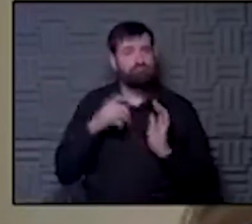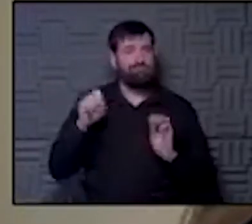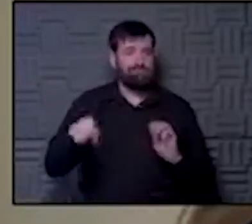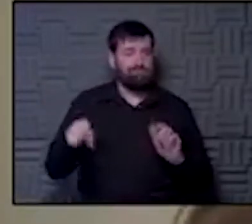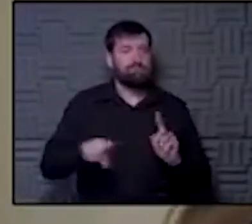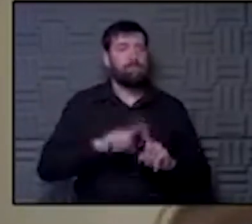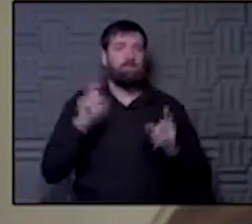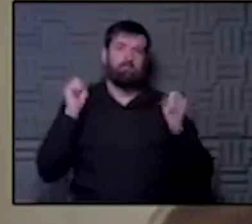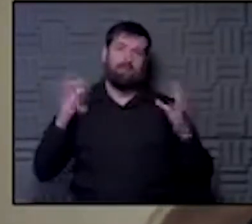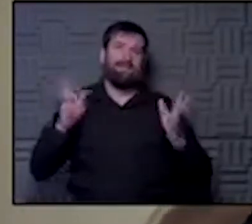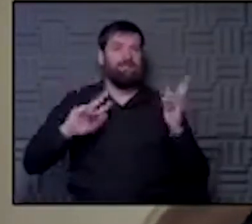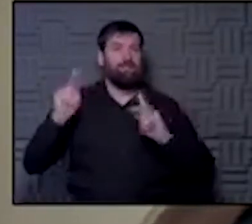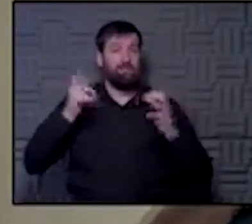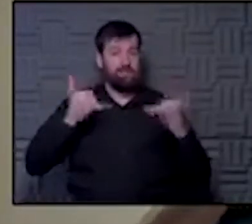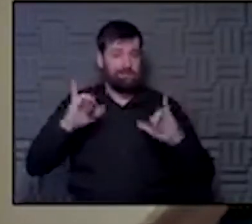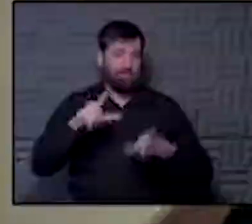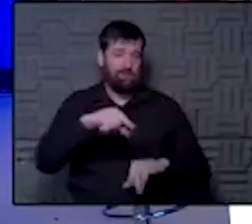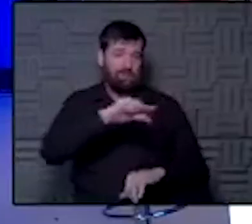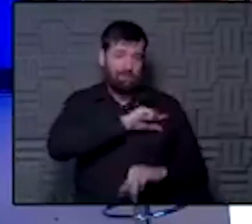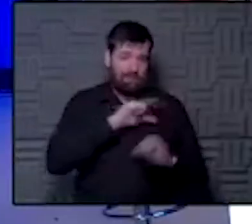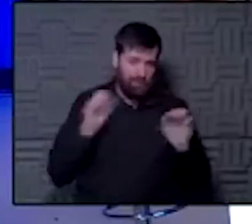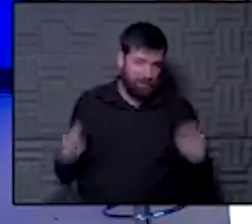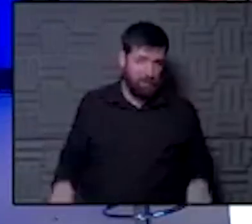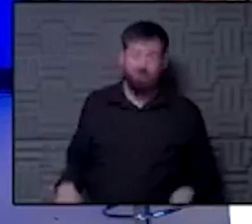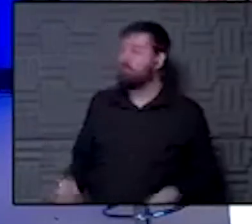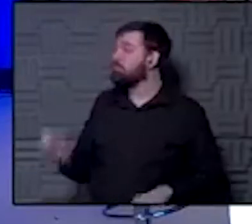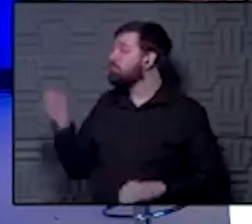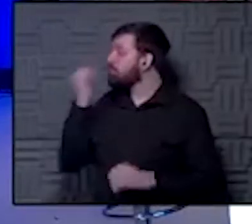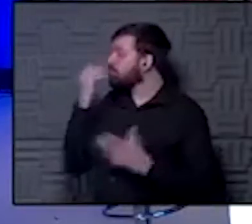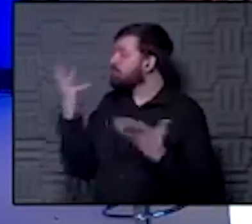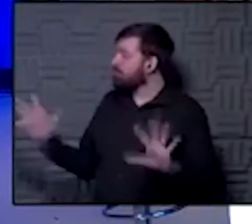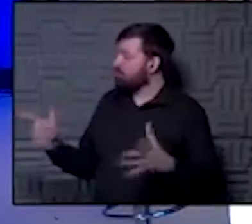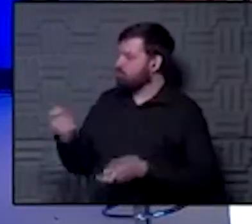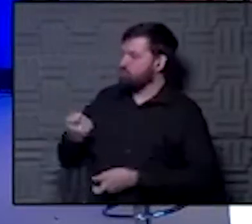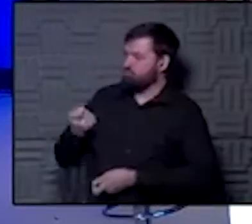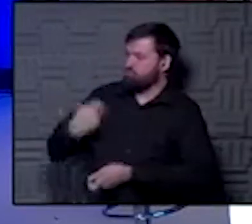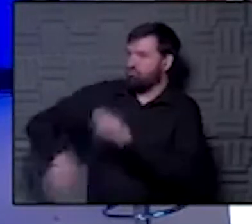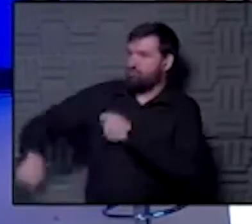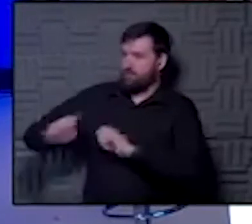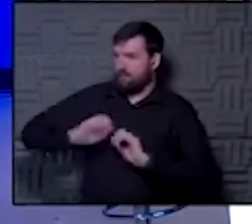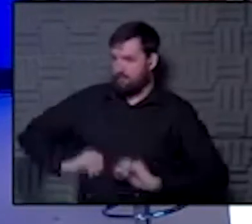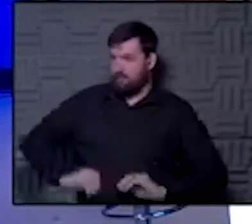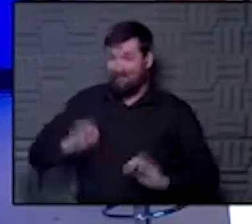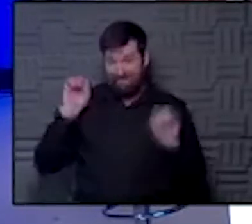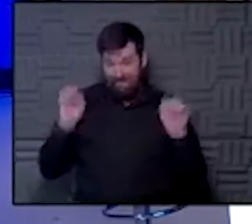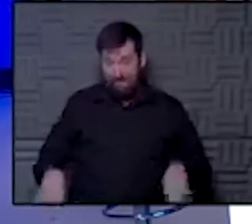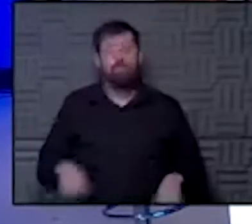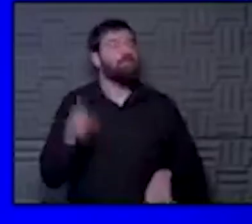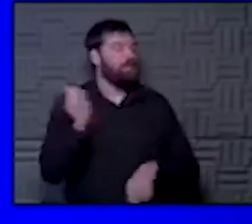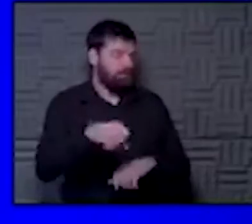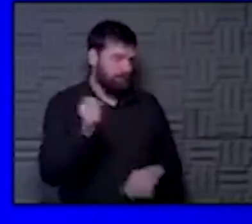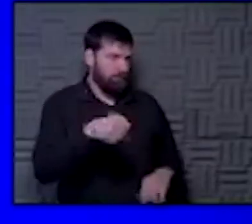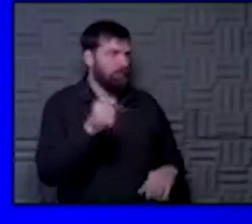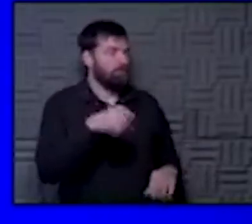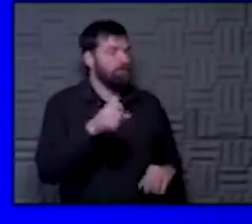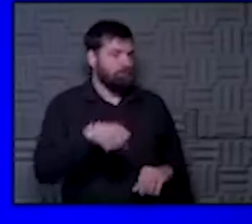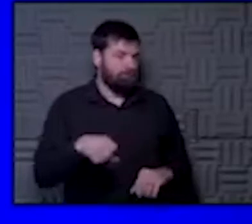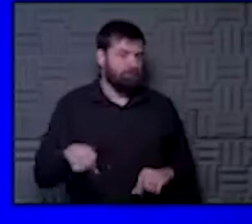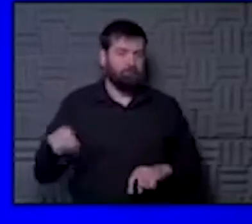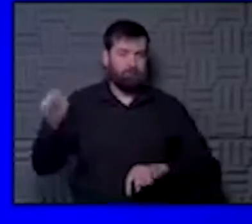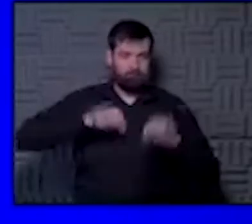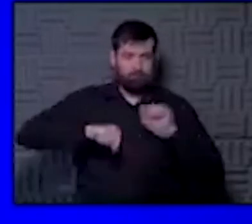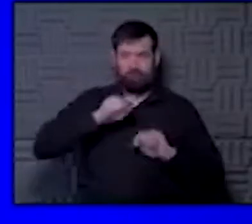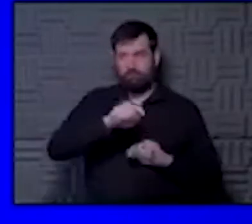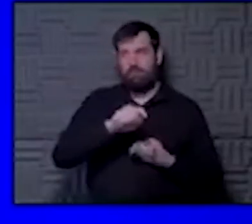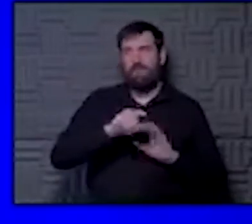lot of people could still qualify. And Hawk, if you've had a transplant, would you be able to get this drug? Yeah, absolutely. So going back to her